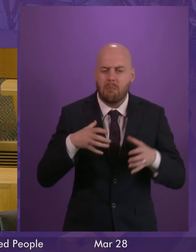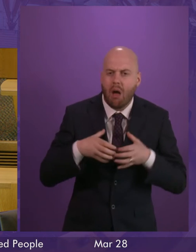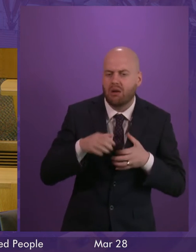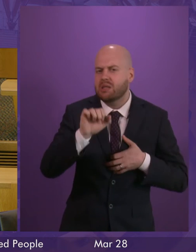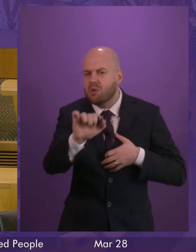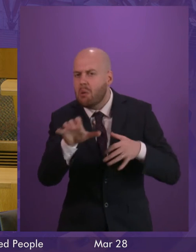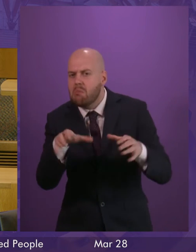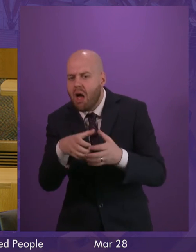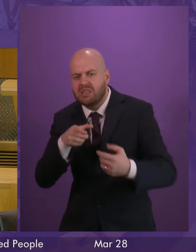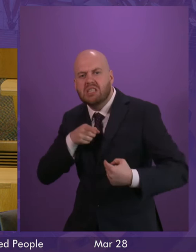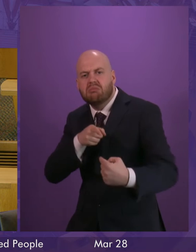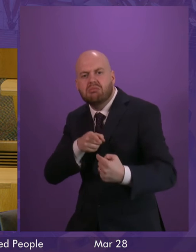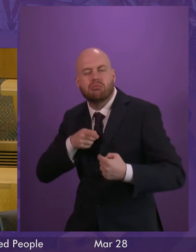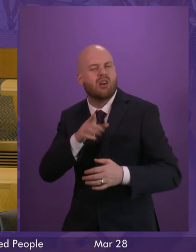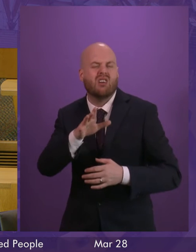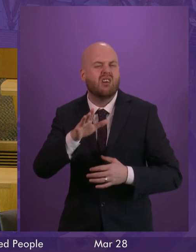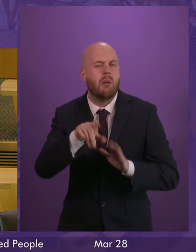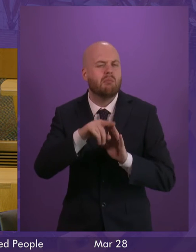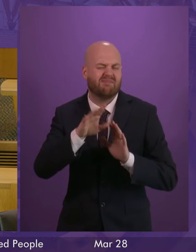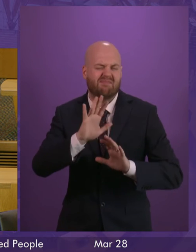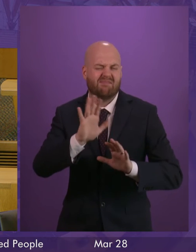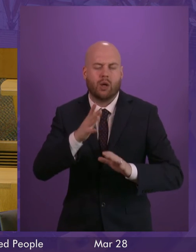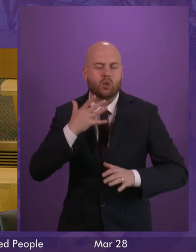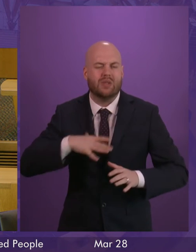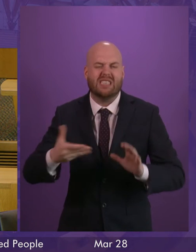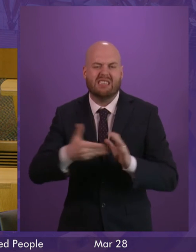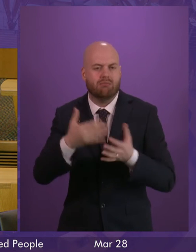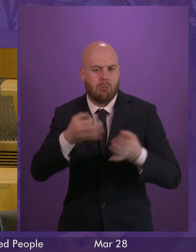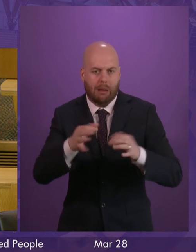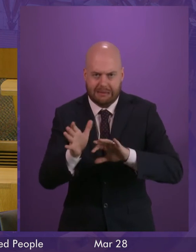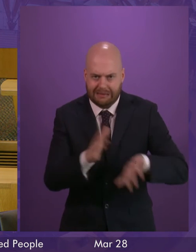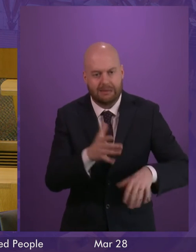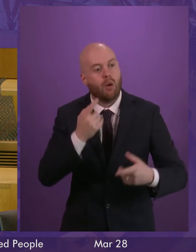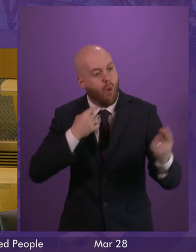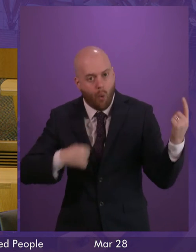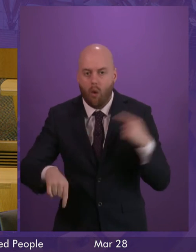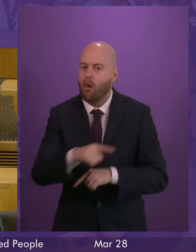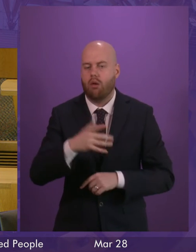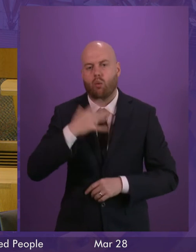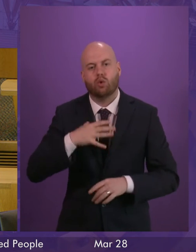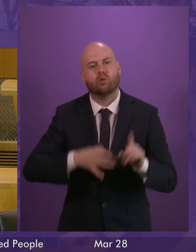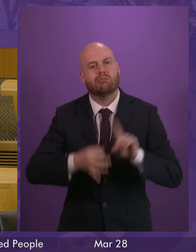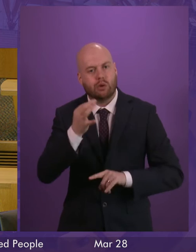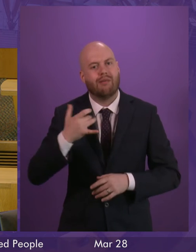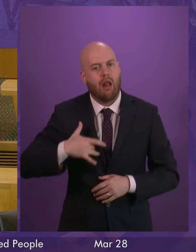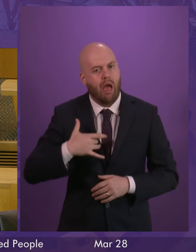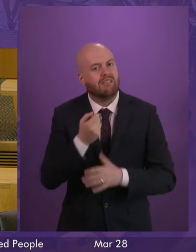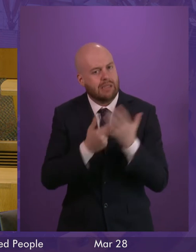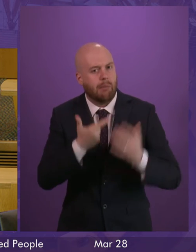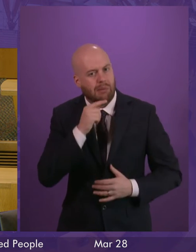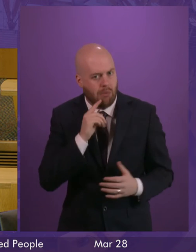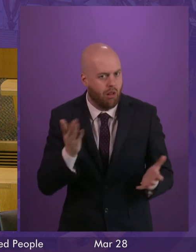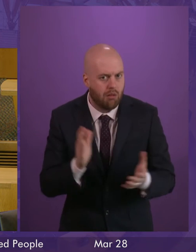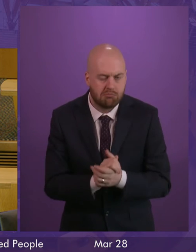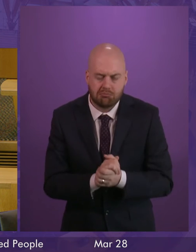us. We have all collectively been failing in that shared endeavour to improve the lives of people with disabilities. We have made progress, but there is still lots to do,